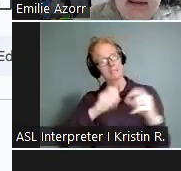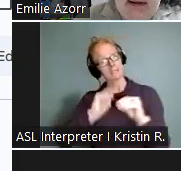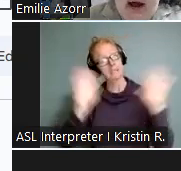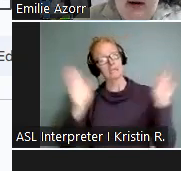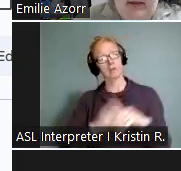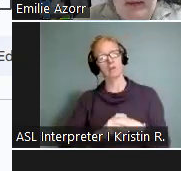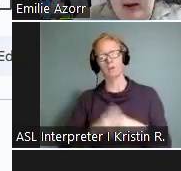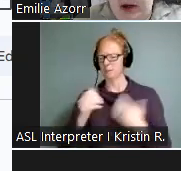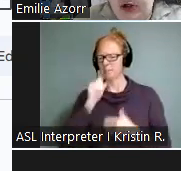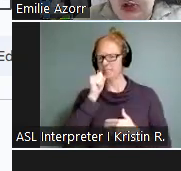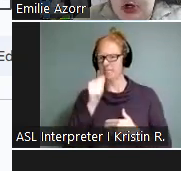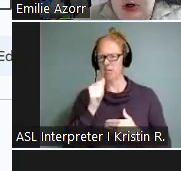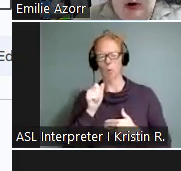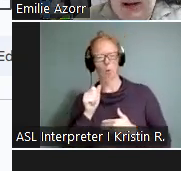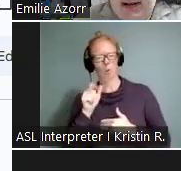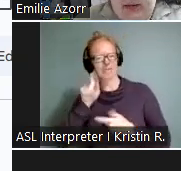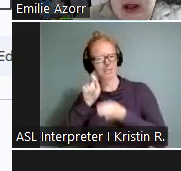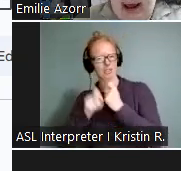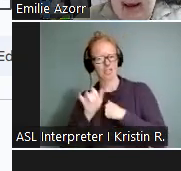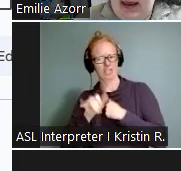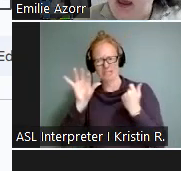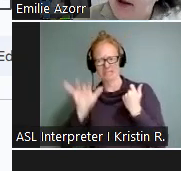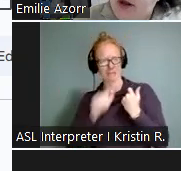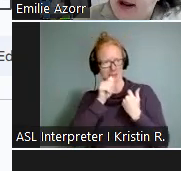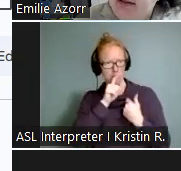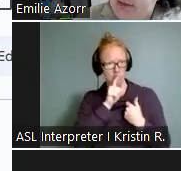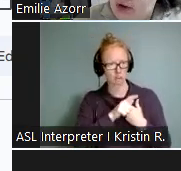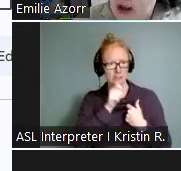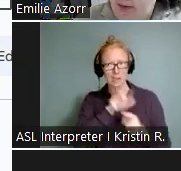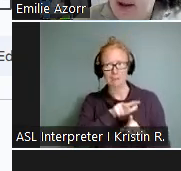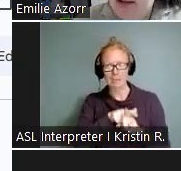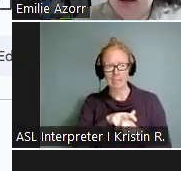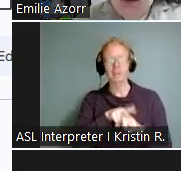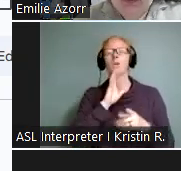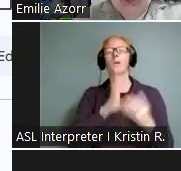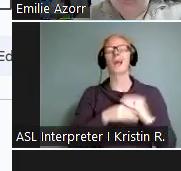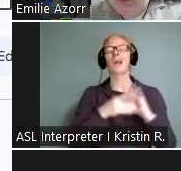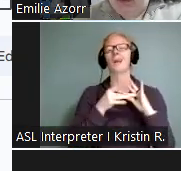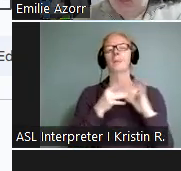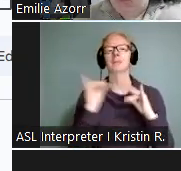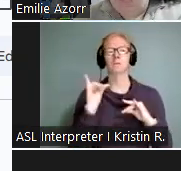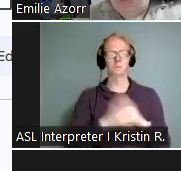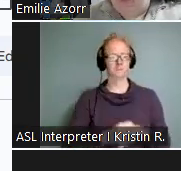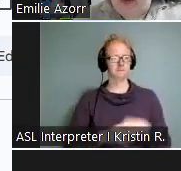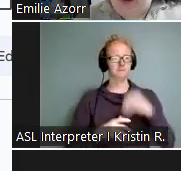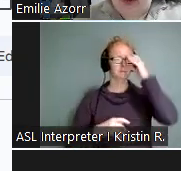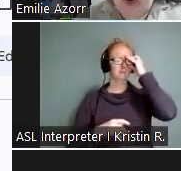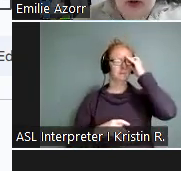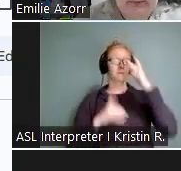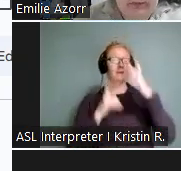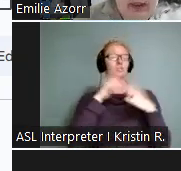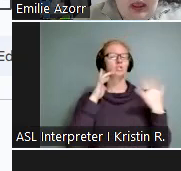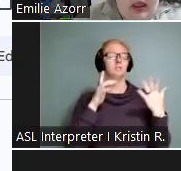clear. Maybe it's not. Maybe I'm not sure, or it doesn't apply. And you can add some little comments. So this serves as like a little fill in the